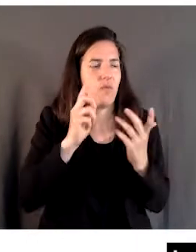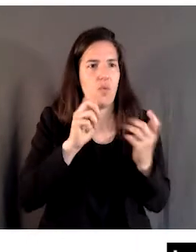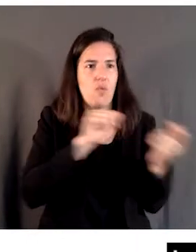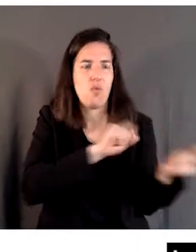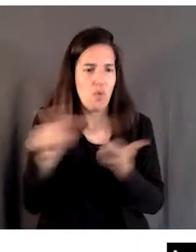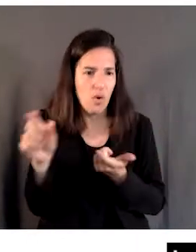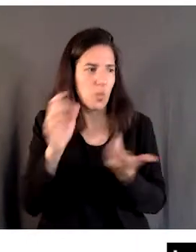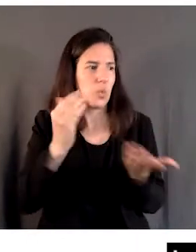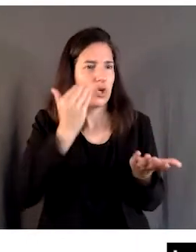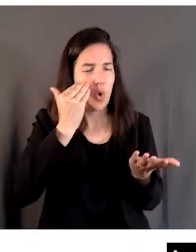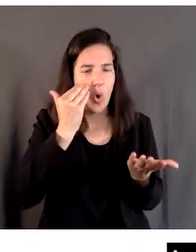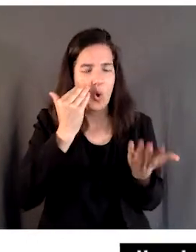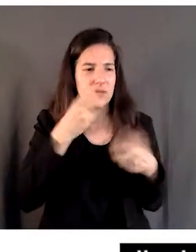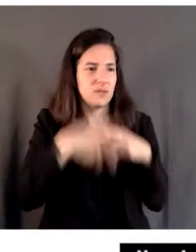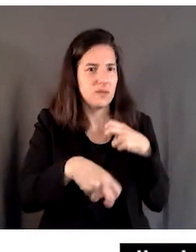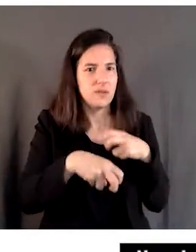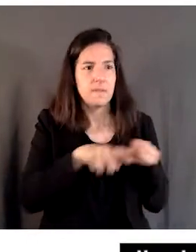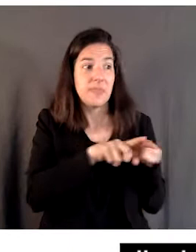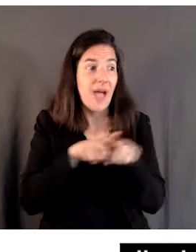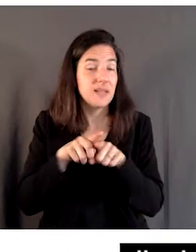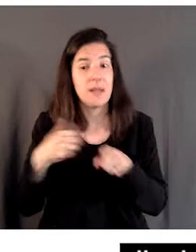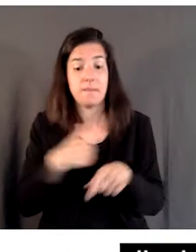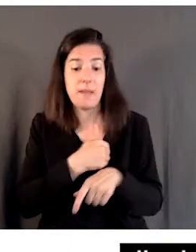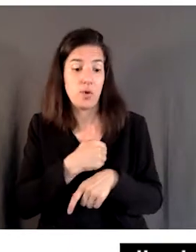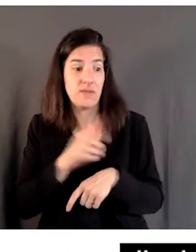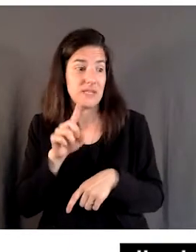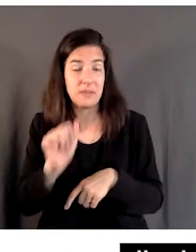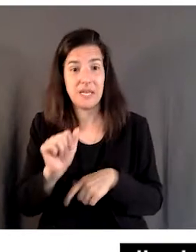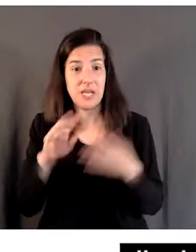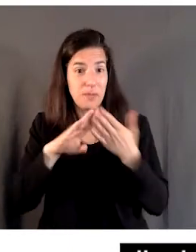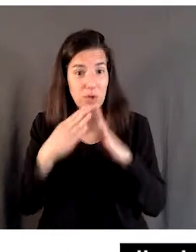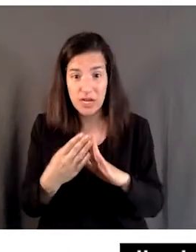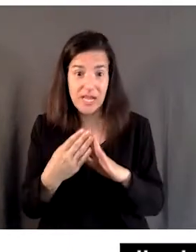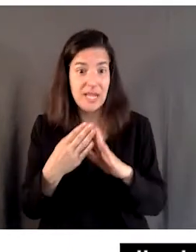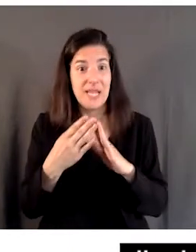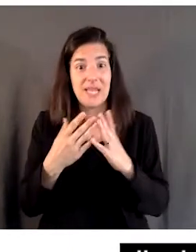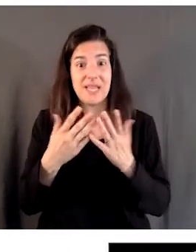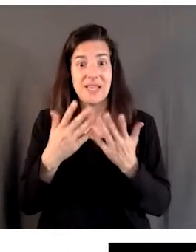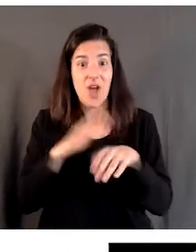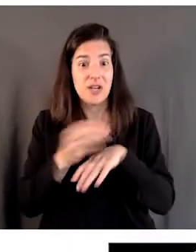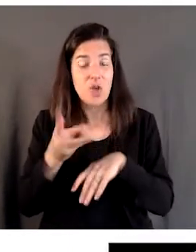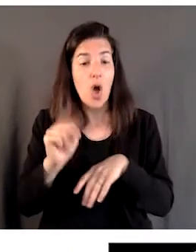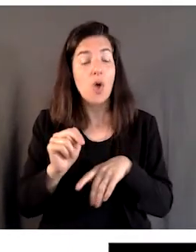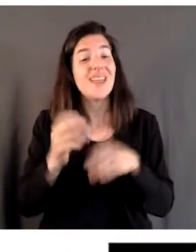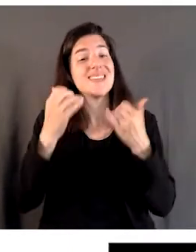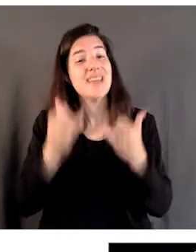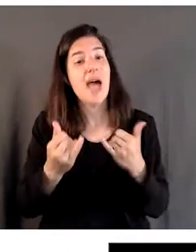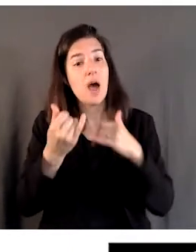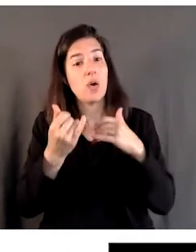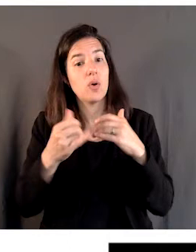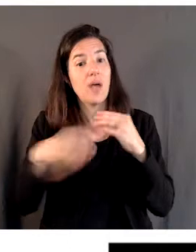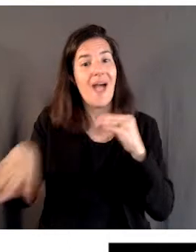difficult as a member of the disability community on its own with nothing. And now stack that on